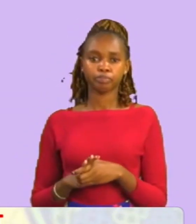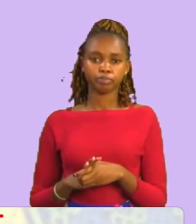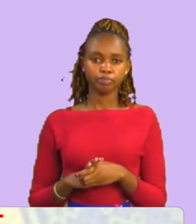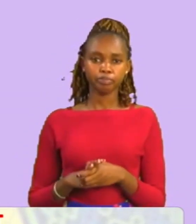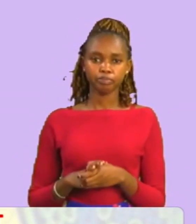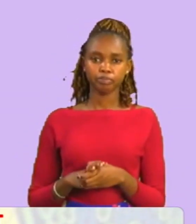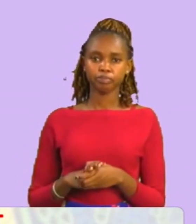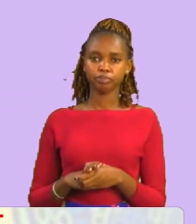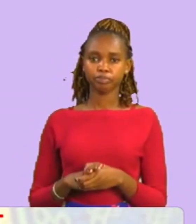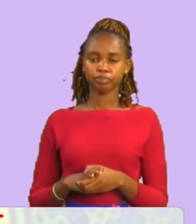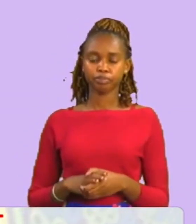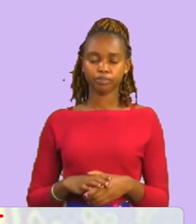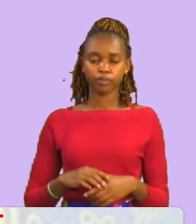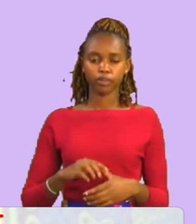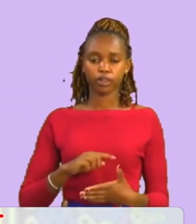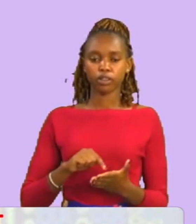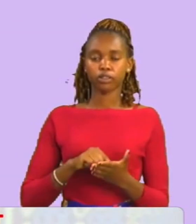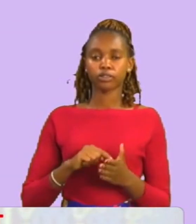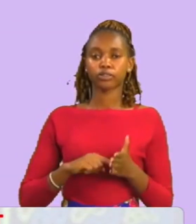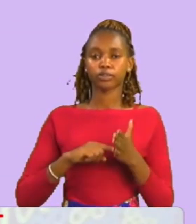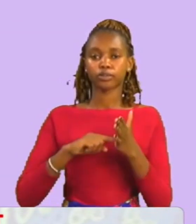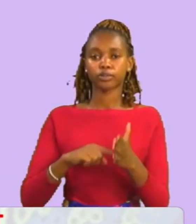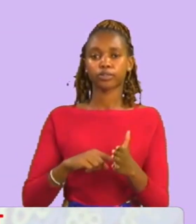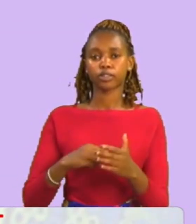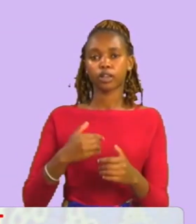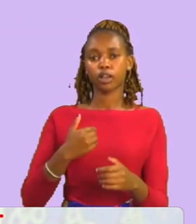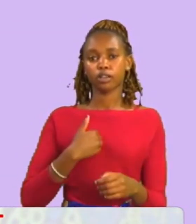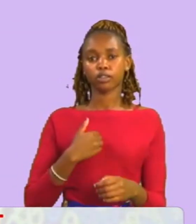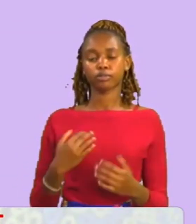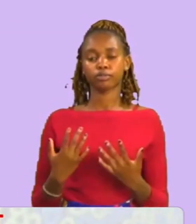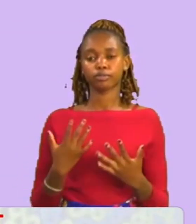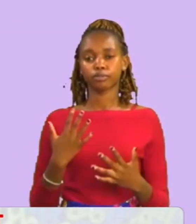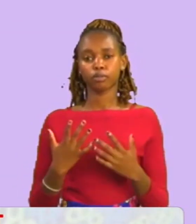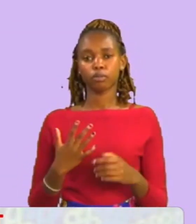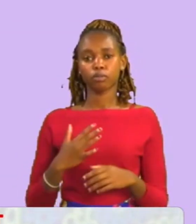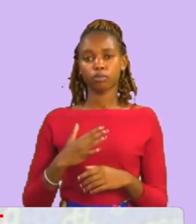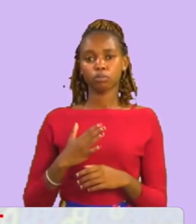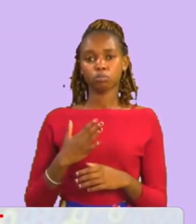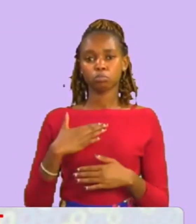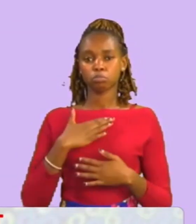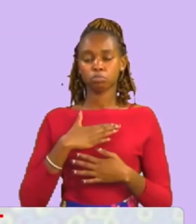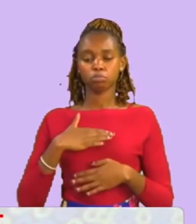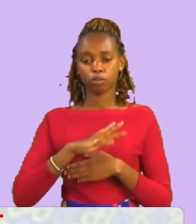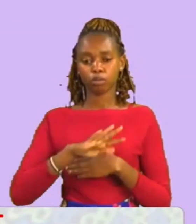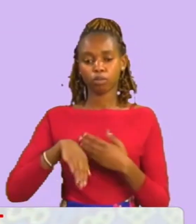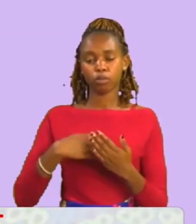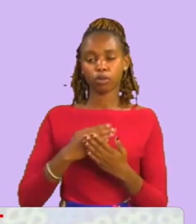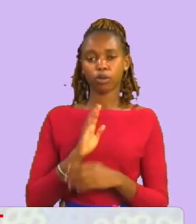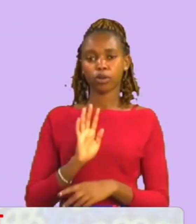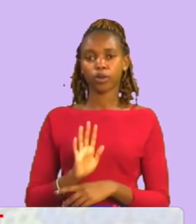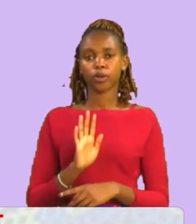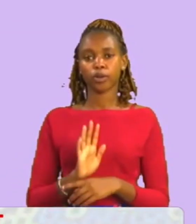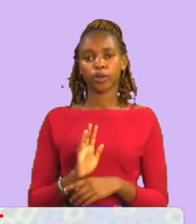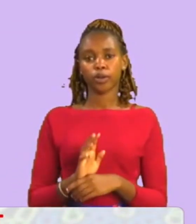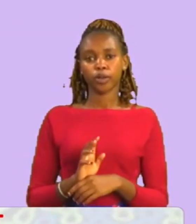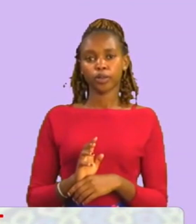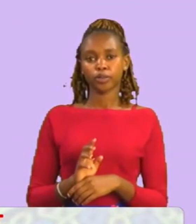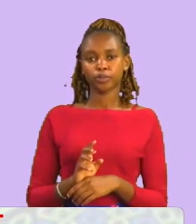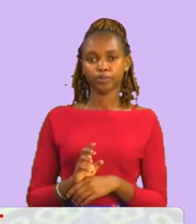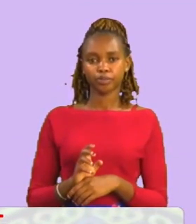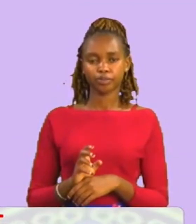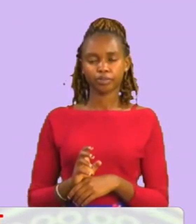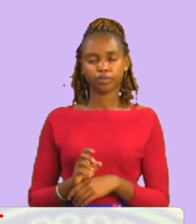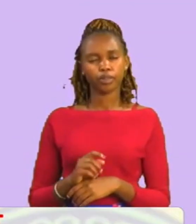Sikadi amesema this show has been lit. Shout out to all of you. Musa amesema mimi ilikuwa karibu ni hate